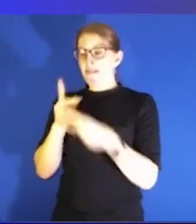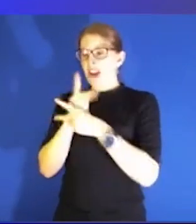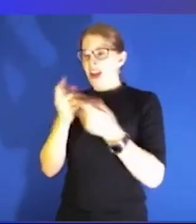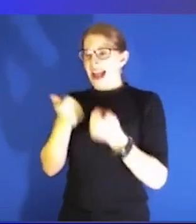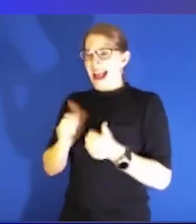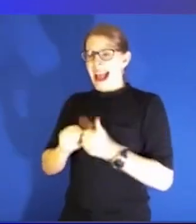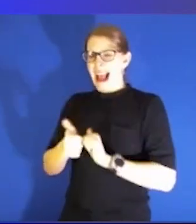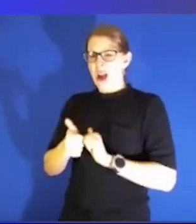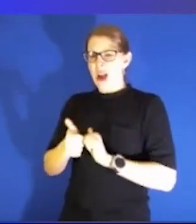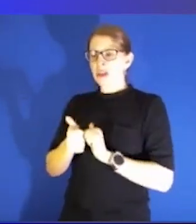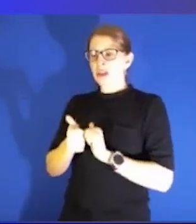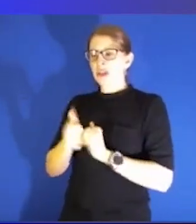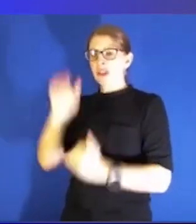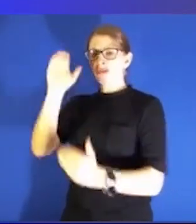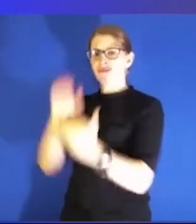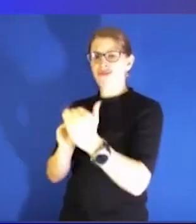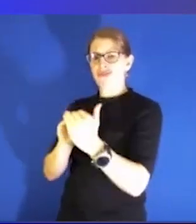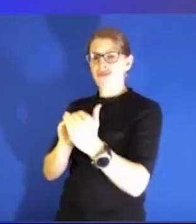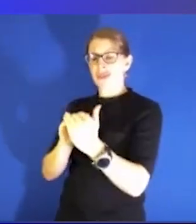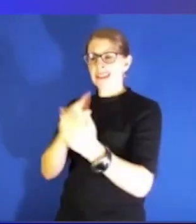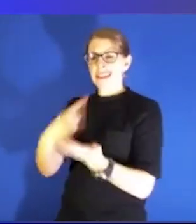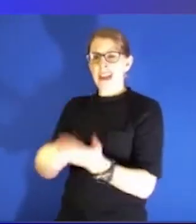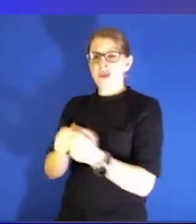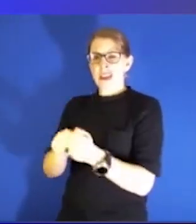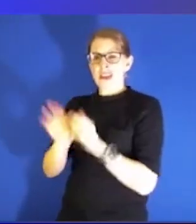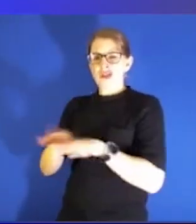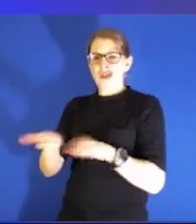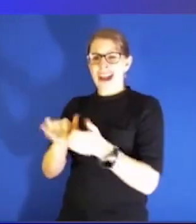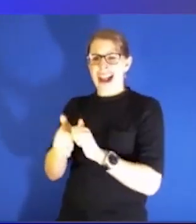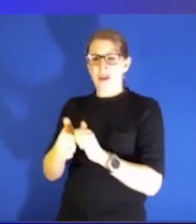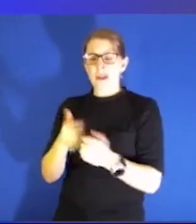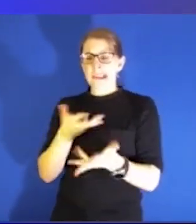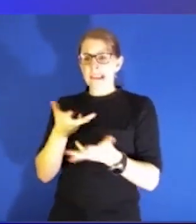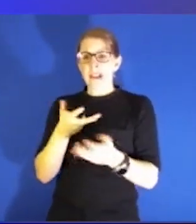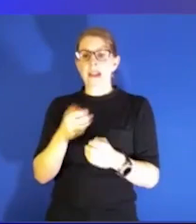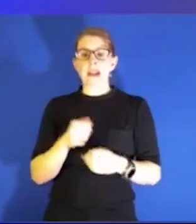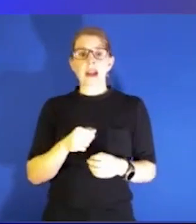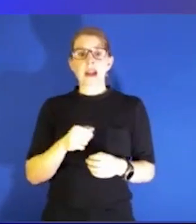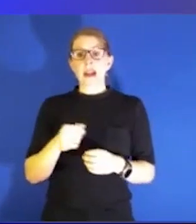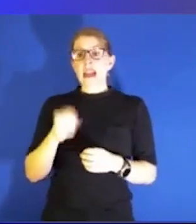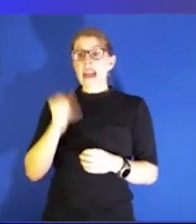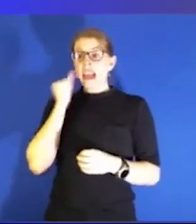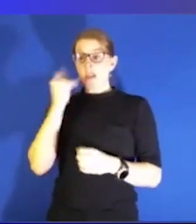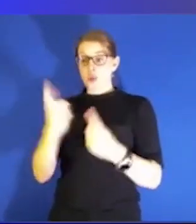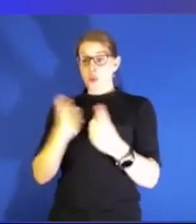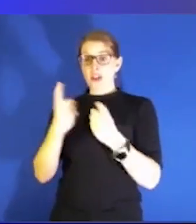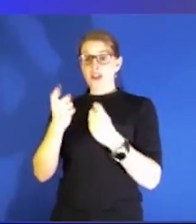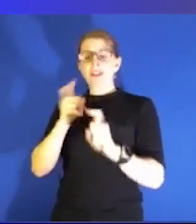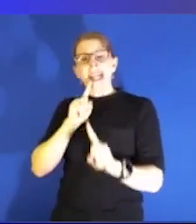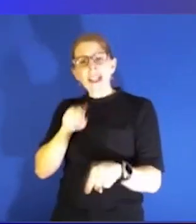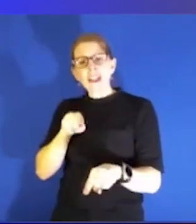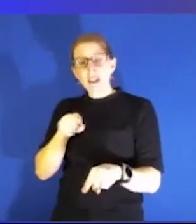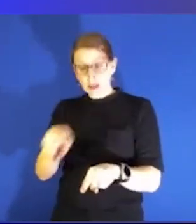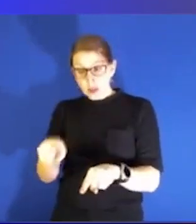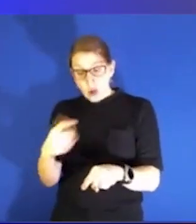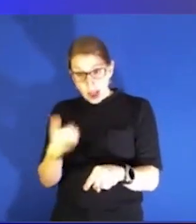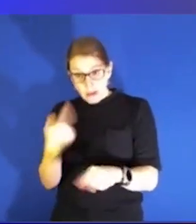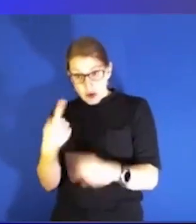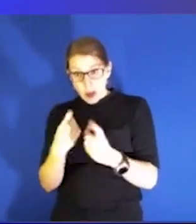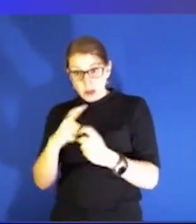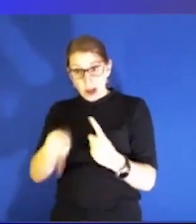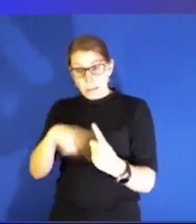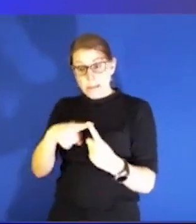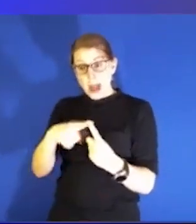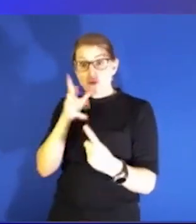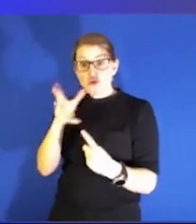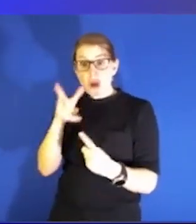an age-appropriate level. And really the easiest way to that is answer their questions. Ask, do you have questions about grandma